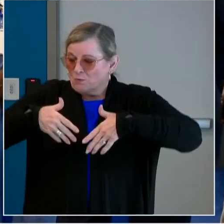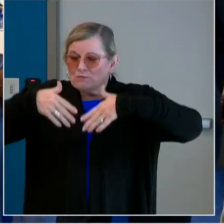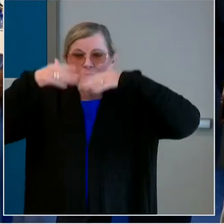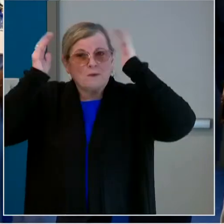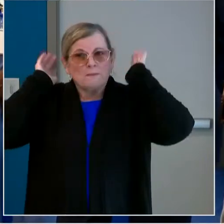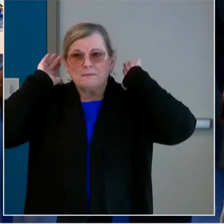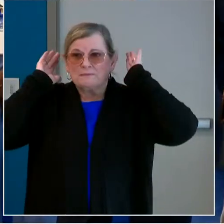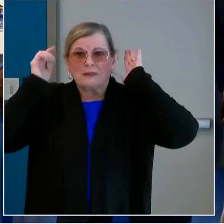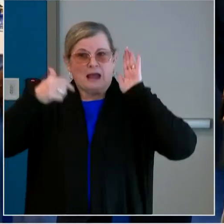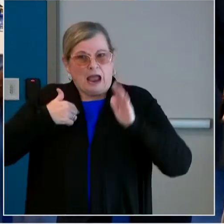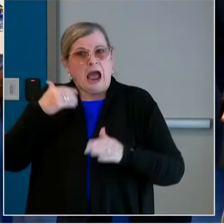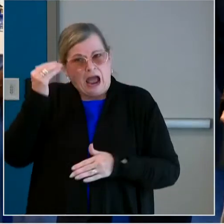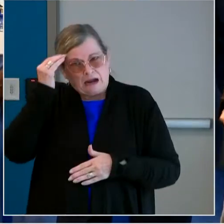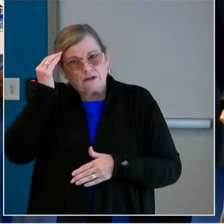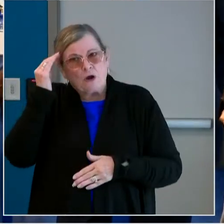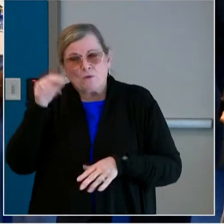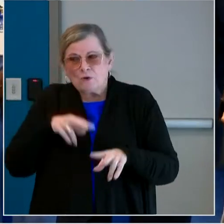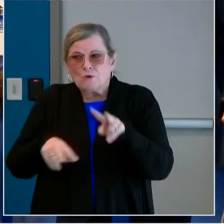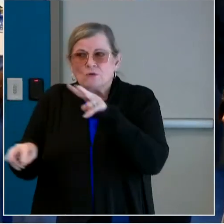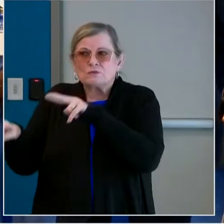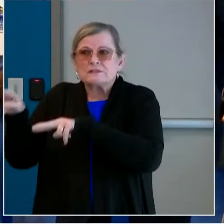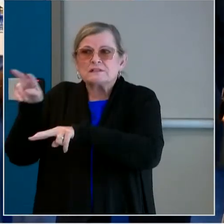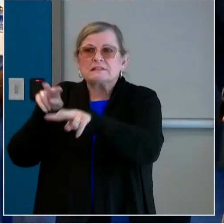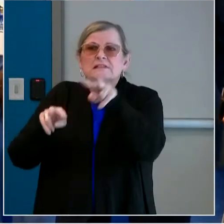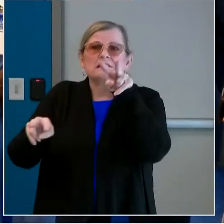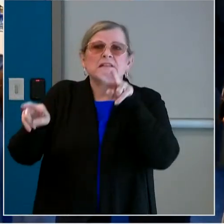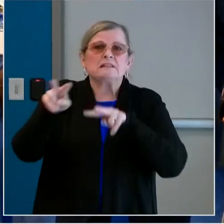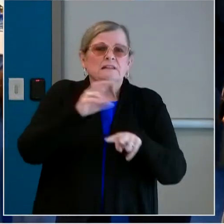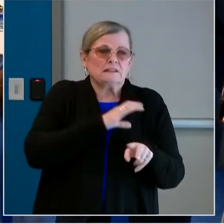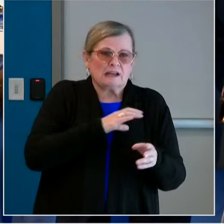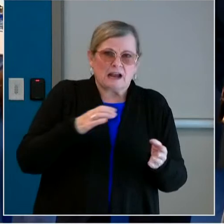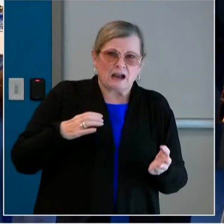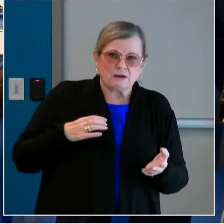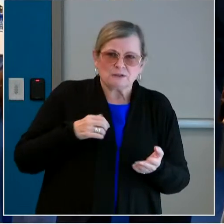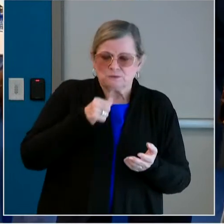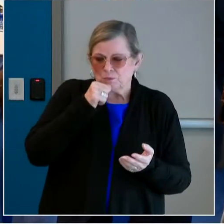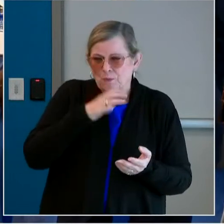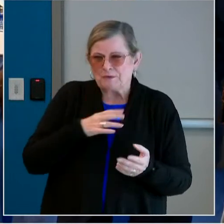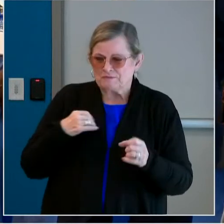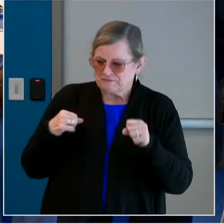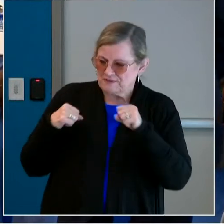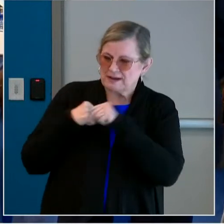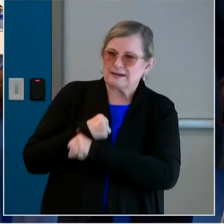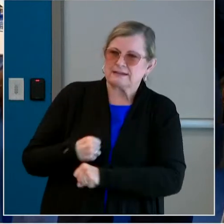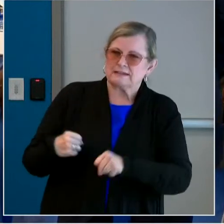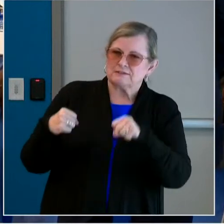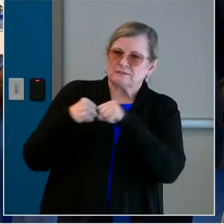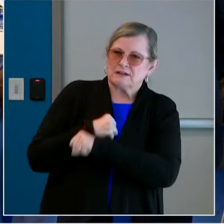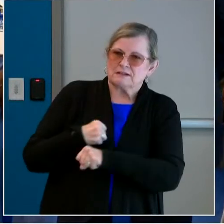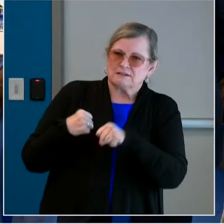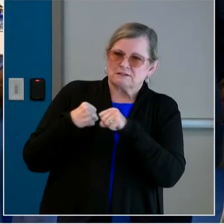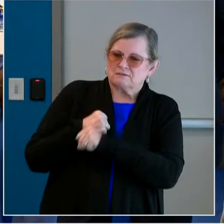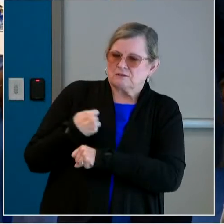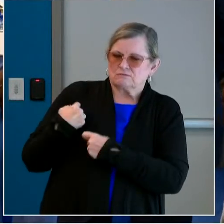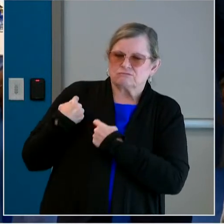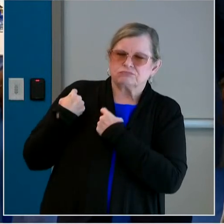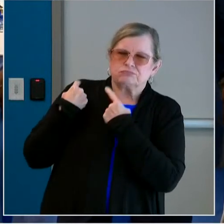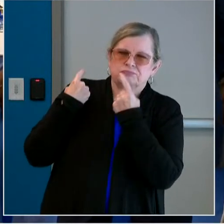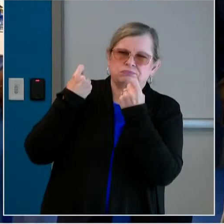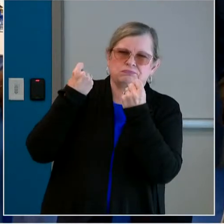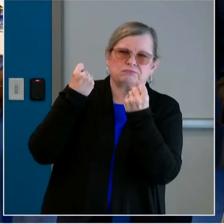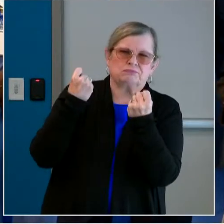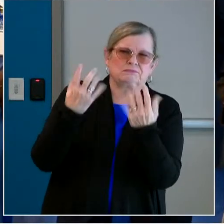look at you, Congresswoman, who has been fighting this fight for decades, you are still here. You are still fighting the fight with as